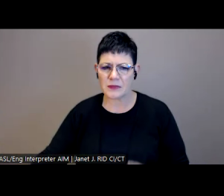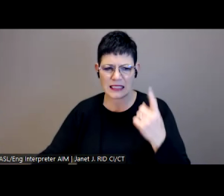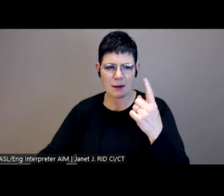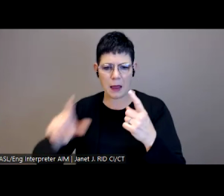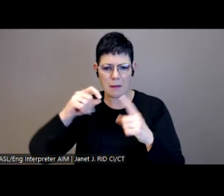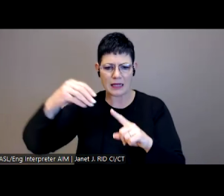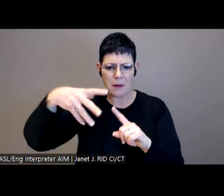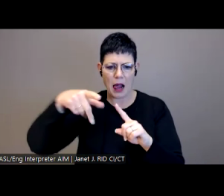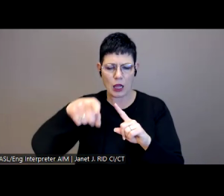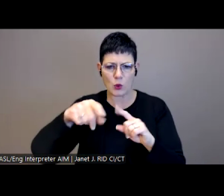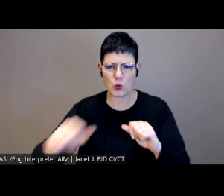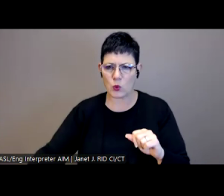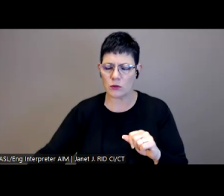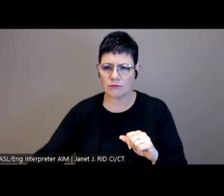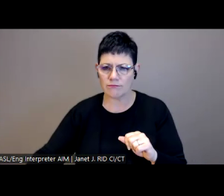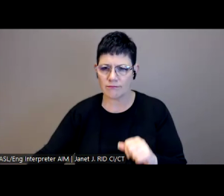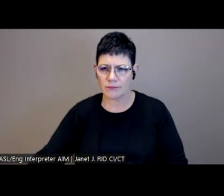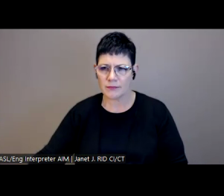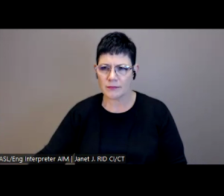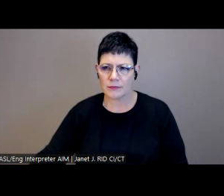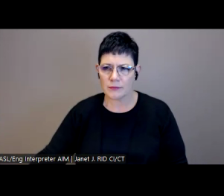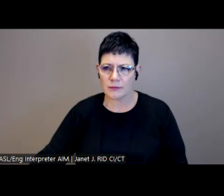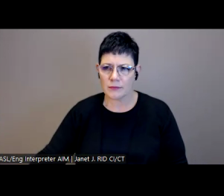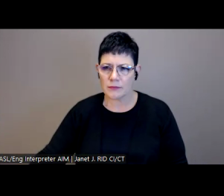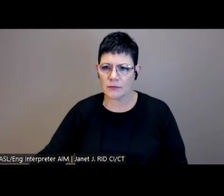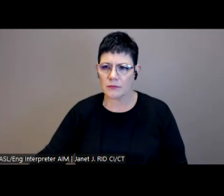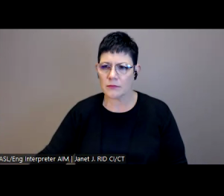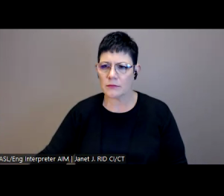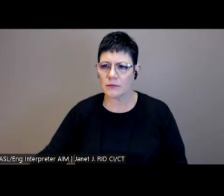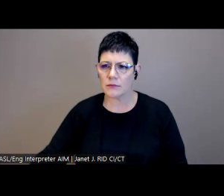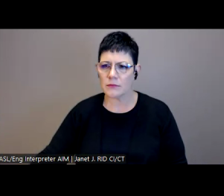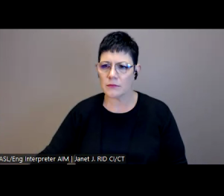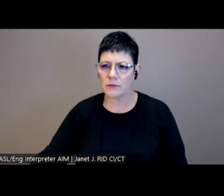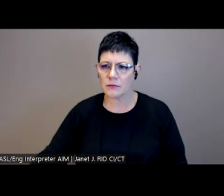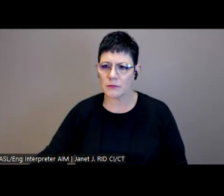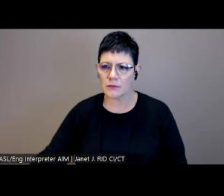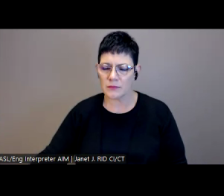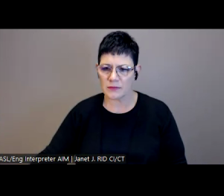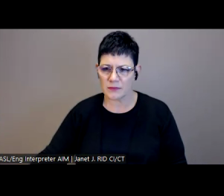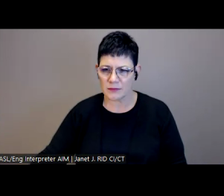you. Hopefully. And Keith and Aaron, yeah.